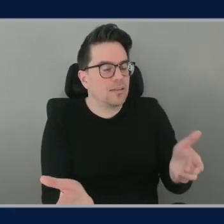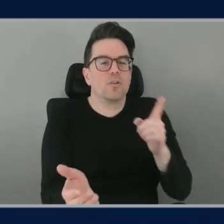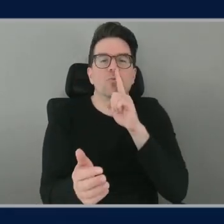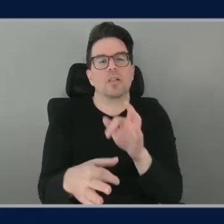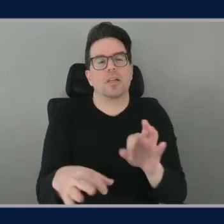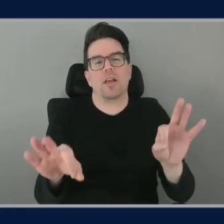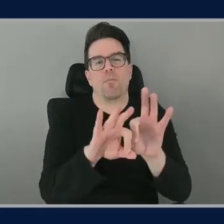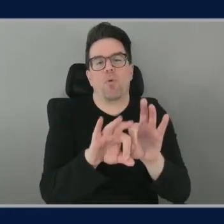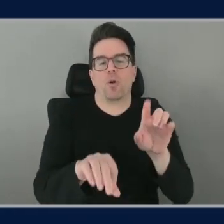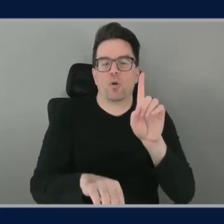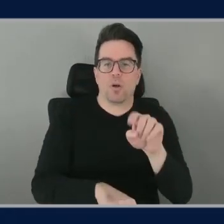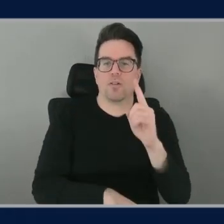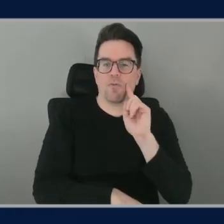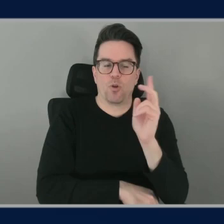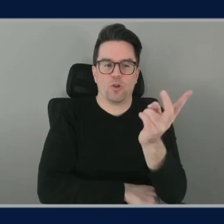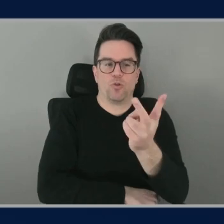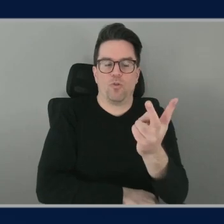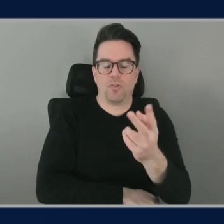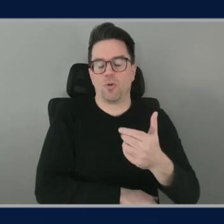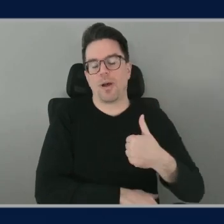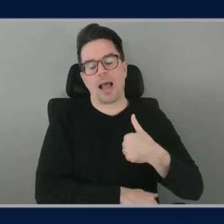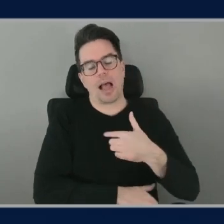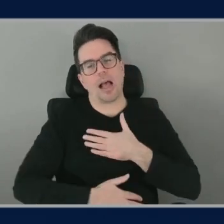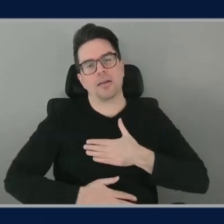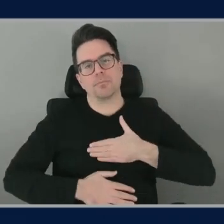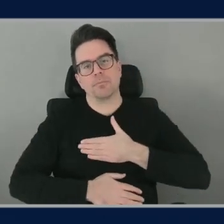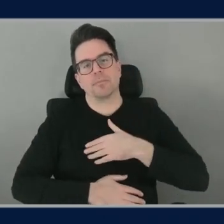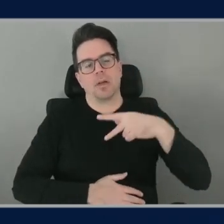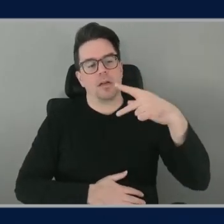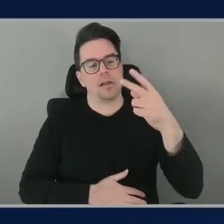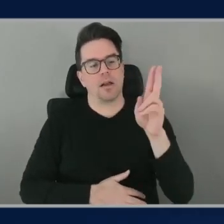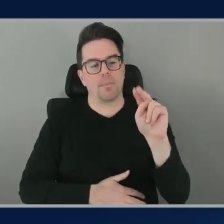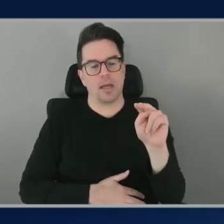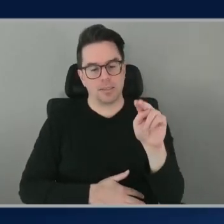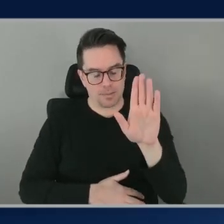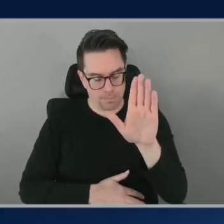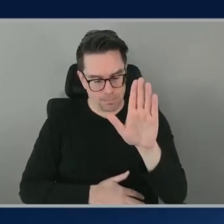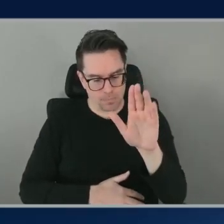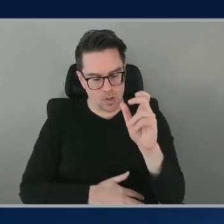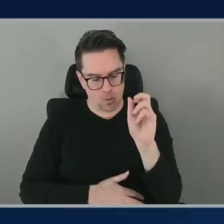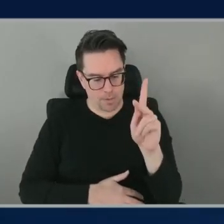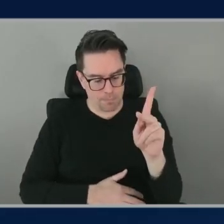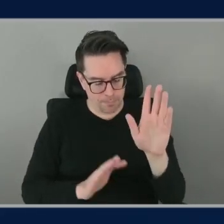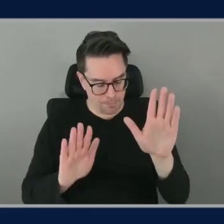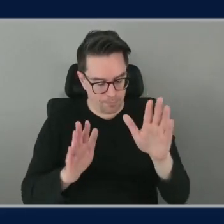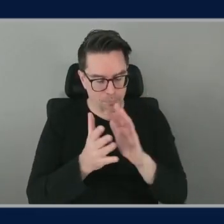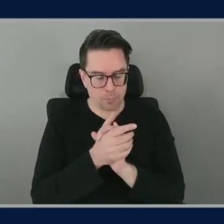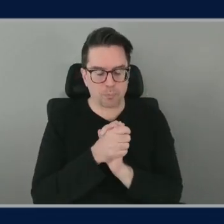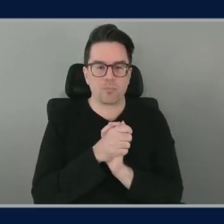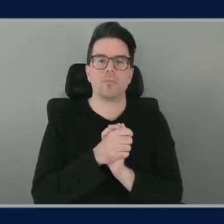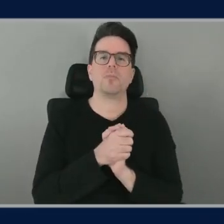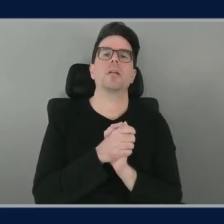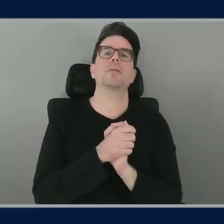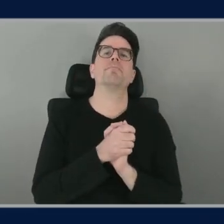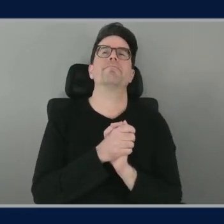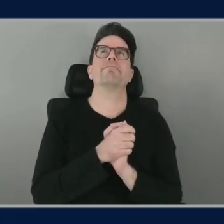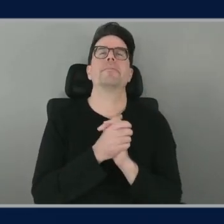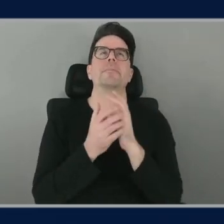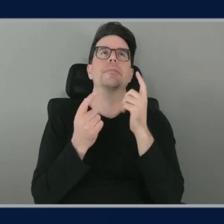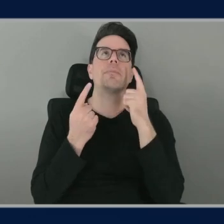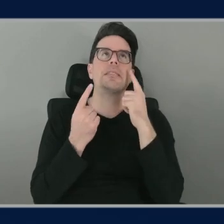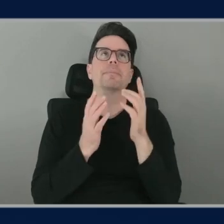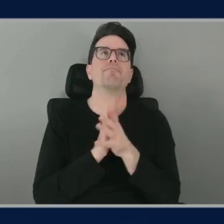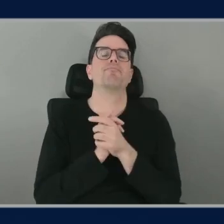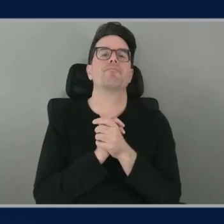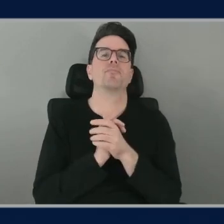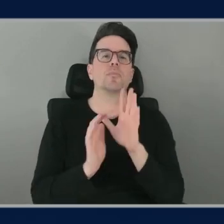I love puns, and I love to actually kind of twist my brain in weird ways. But okay. let's see. So we talked